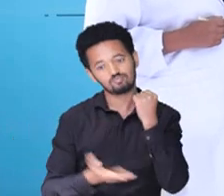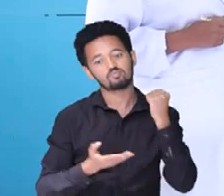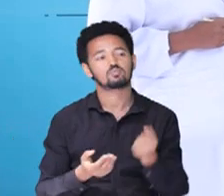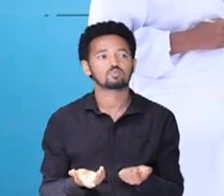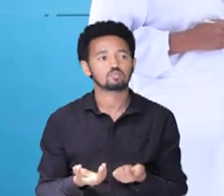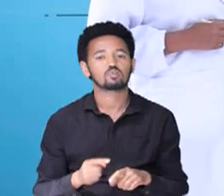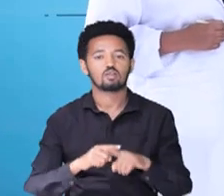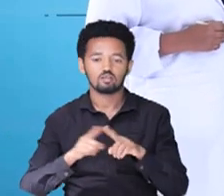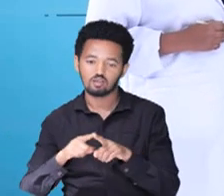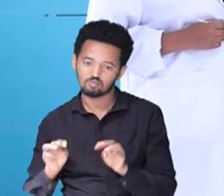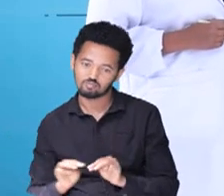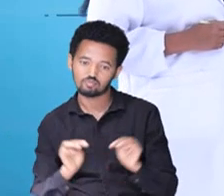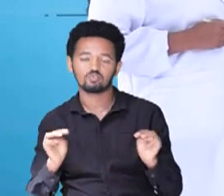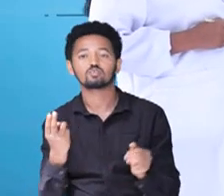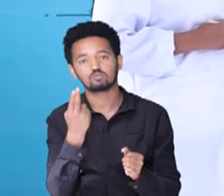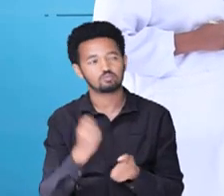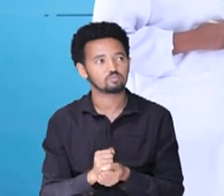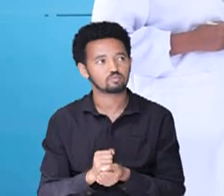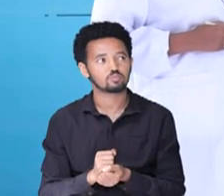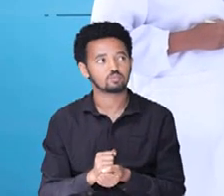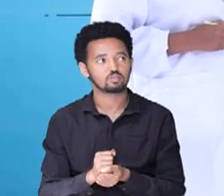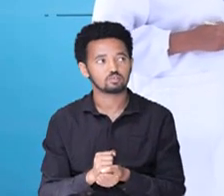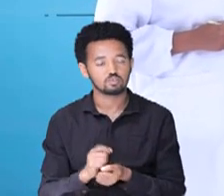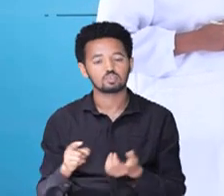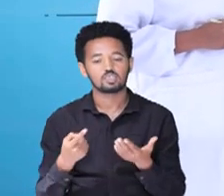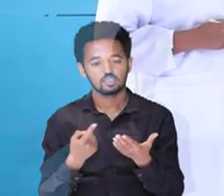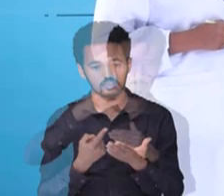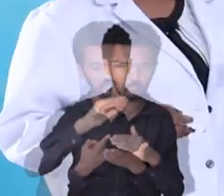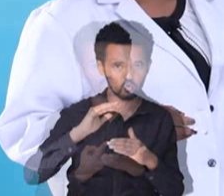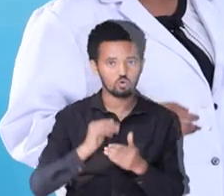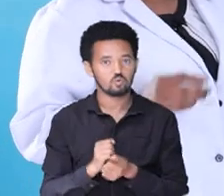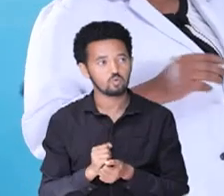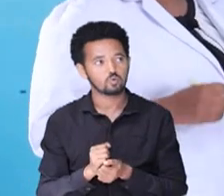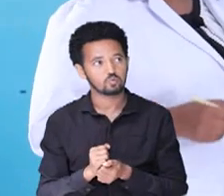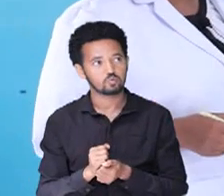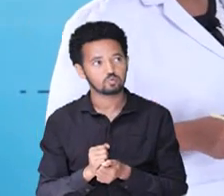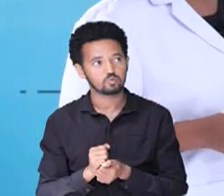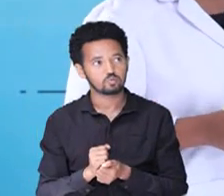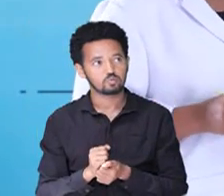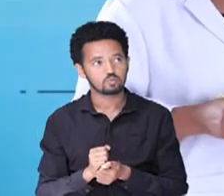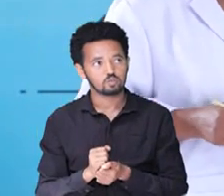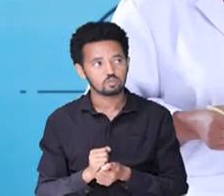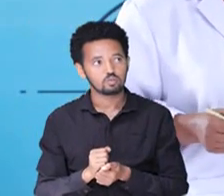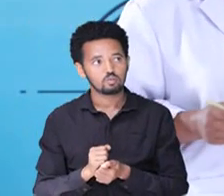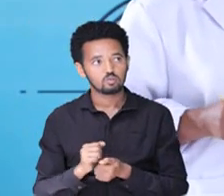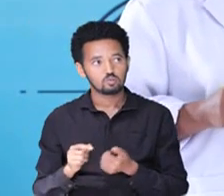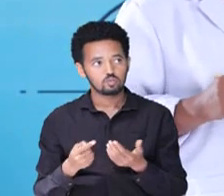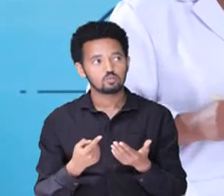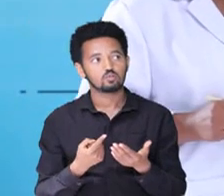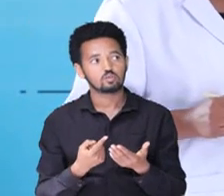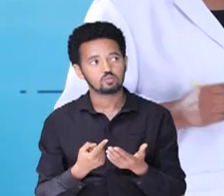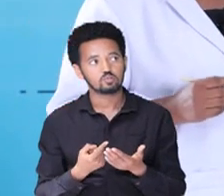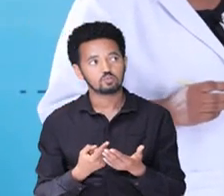The other method of soil conservation is a strip cultivation. A strip cultivation is planting 2 or